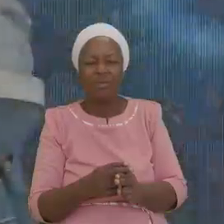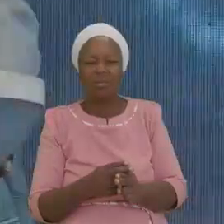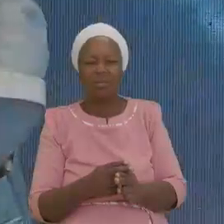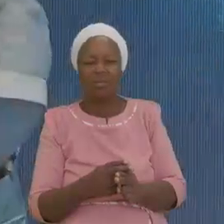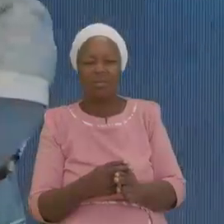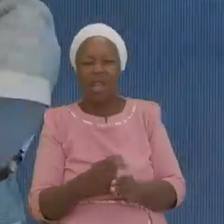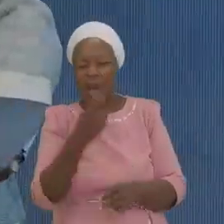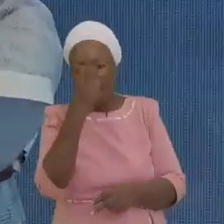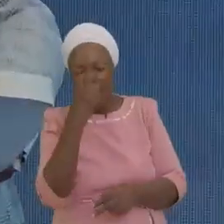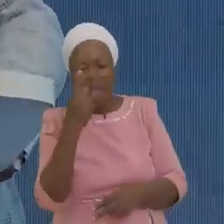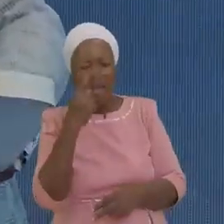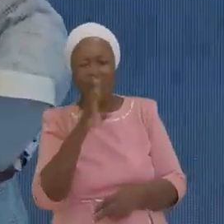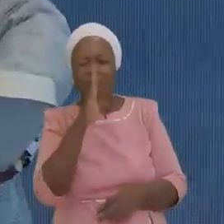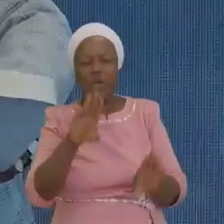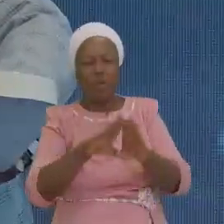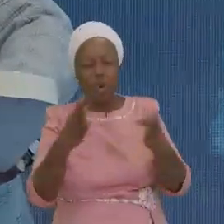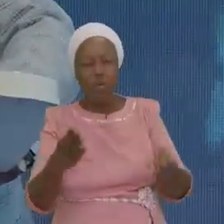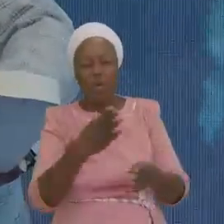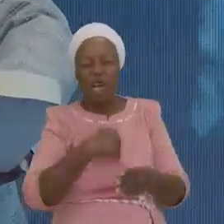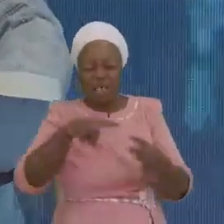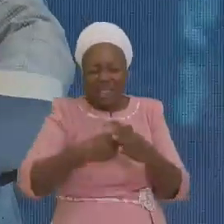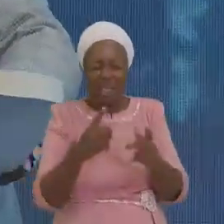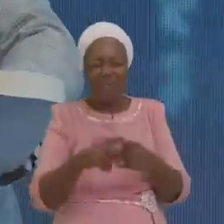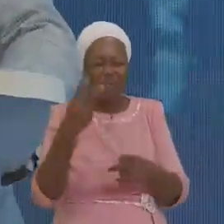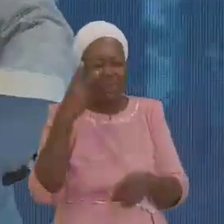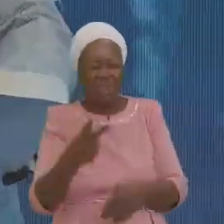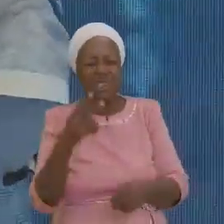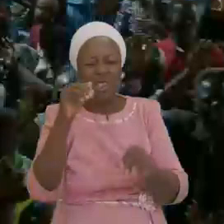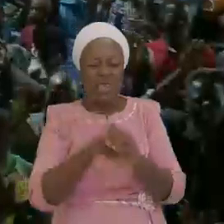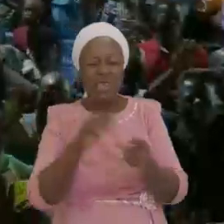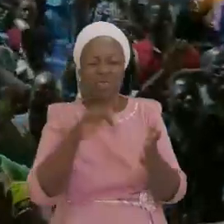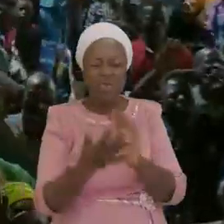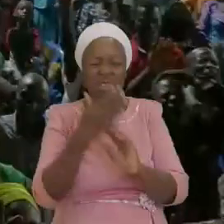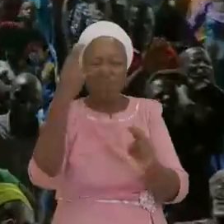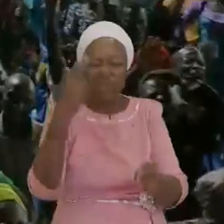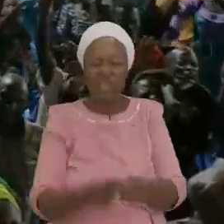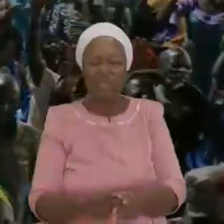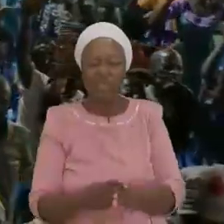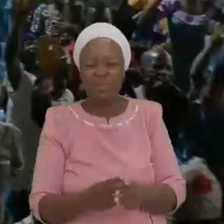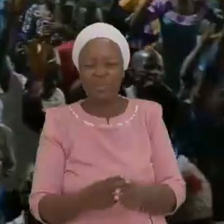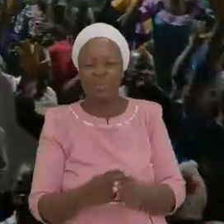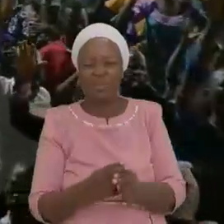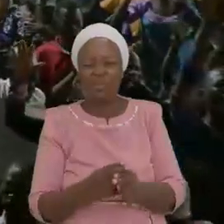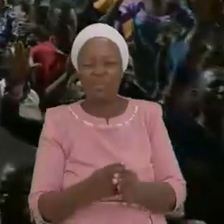Blind eyes, be opened and begin to see in Jesus' name.